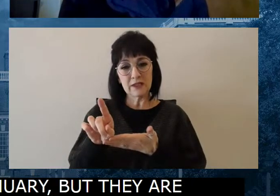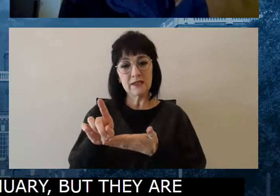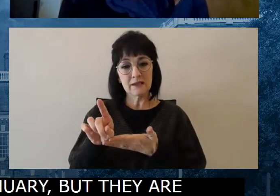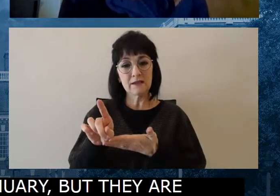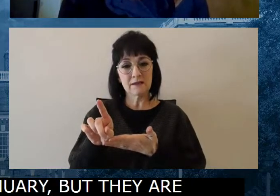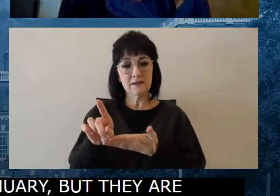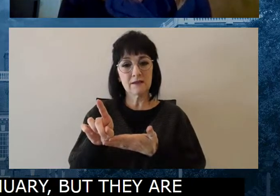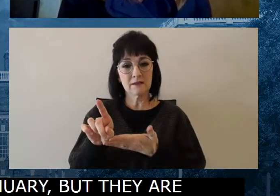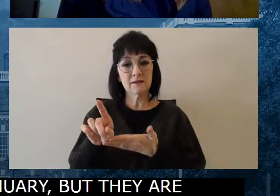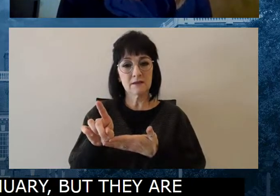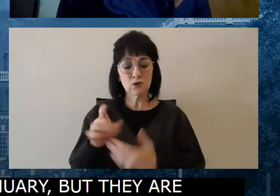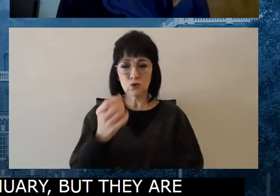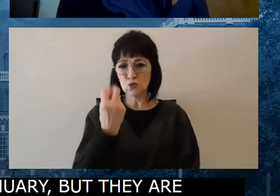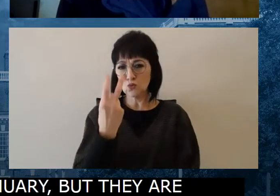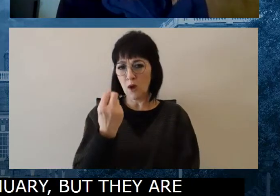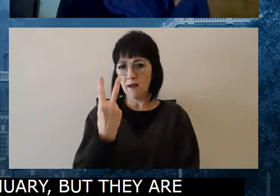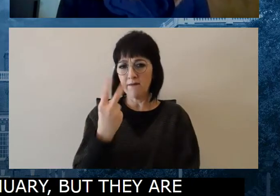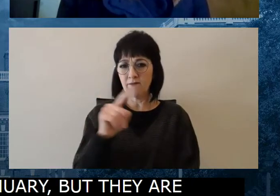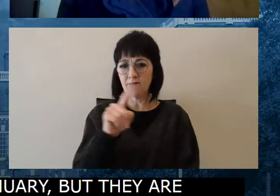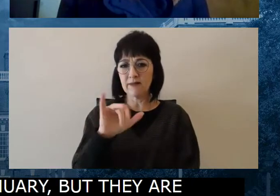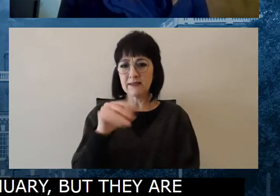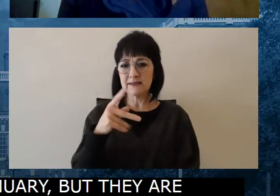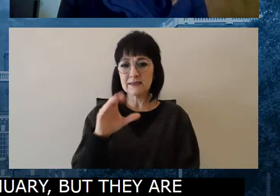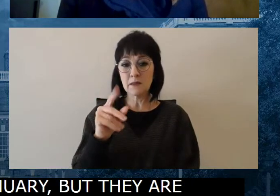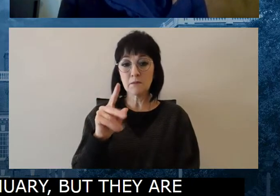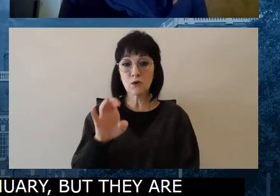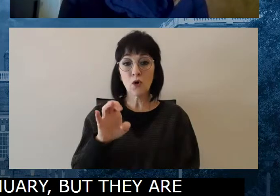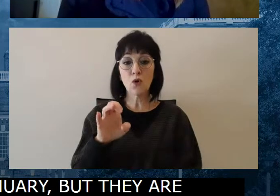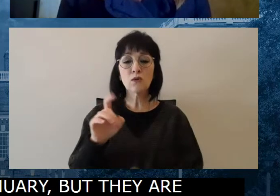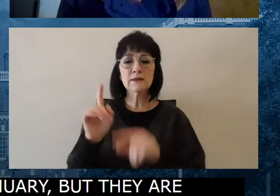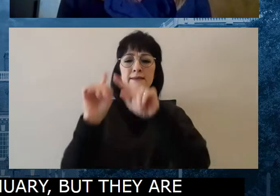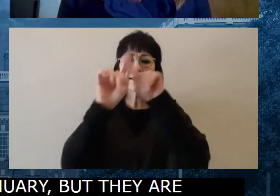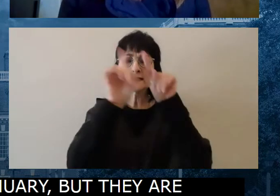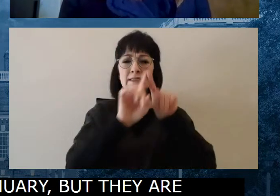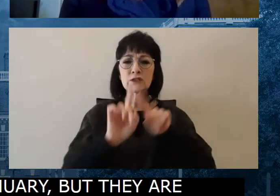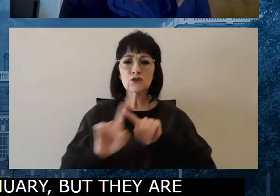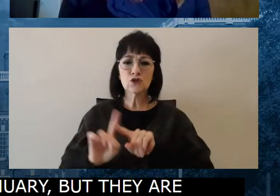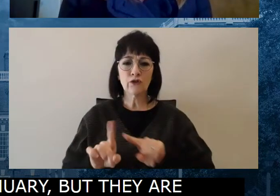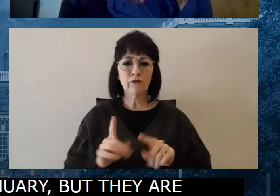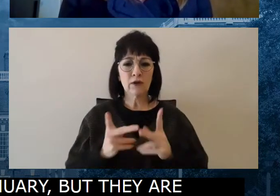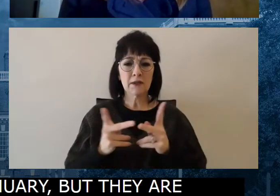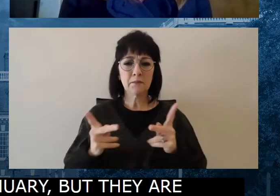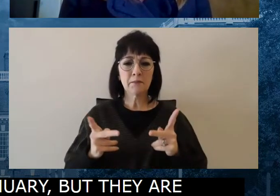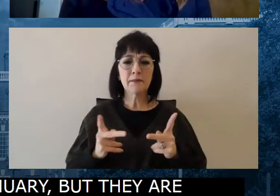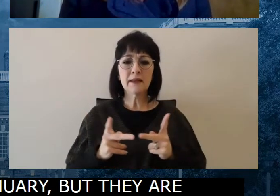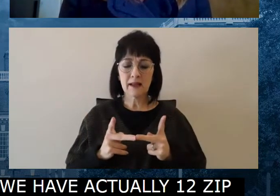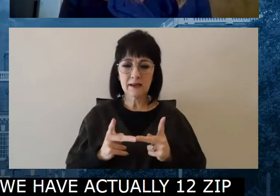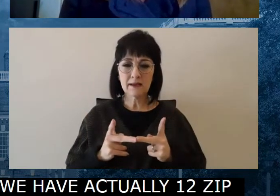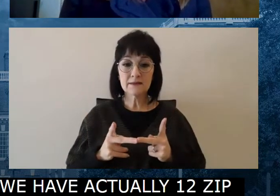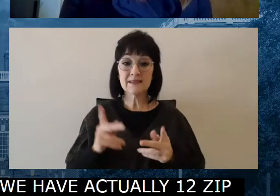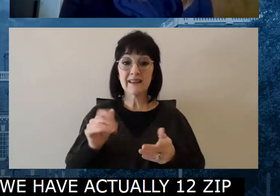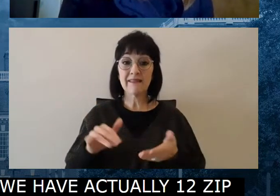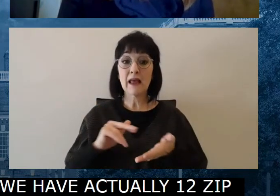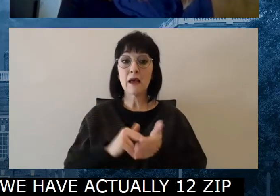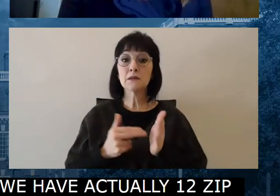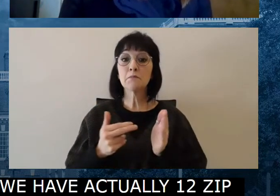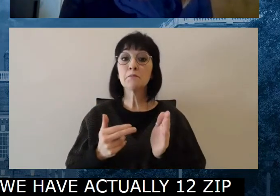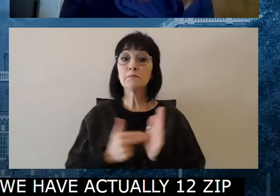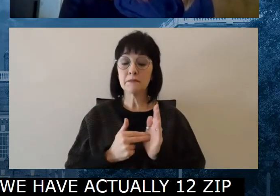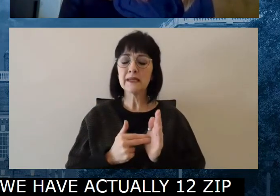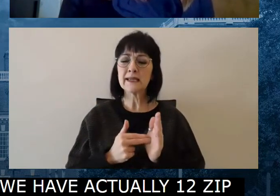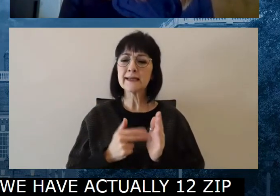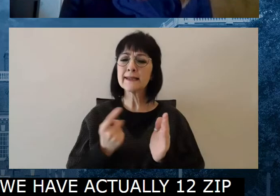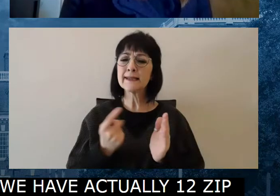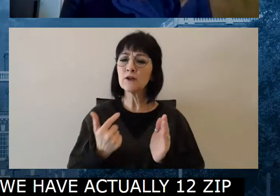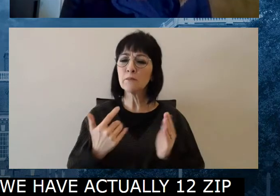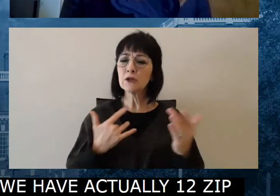12 zip codes that meet the criteria we're using for areas of concern, which is a rate more than